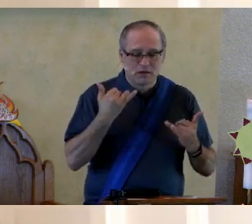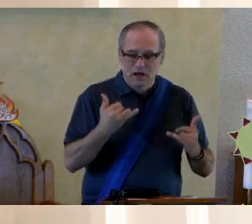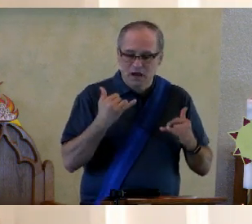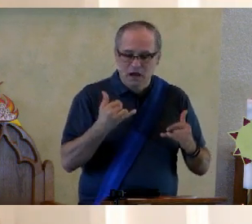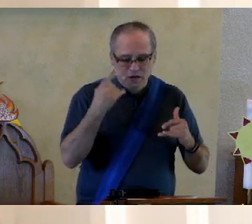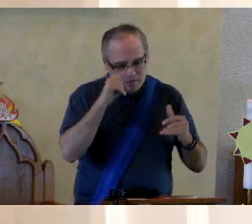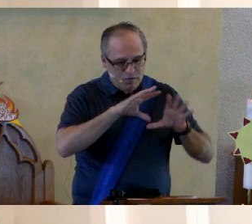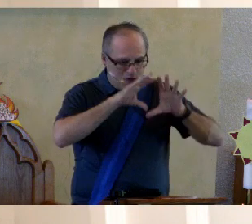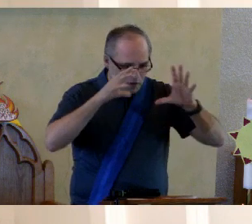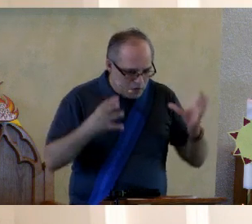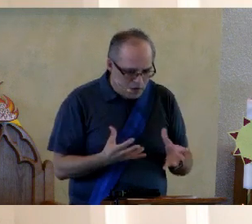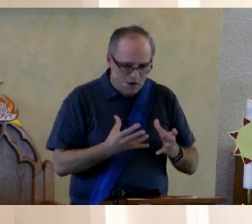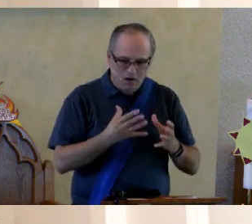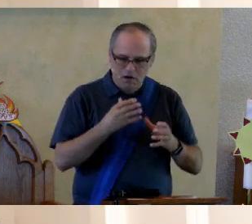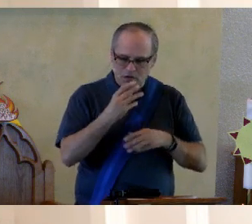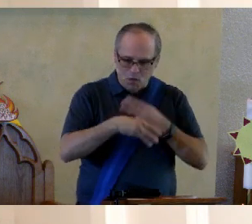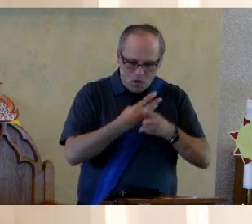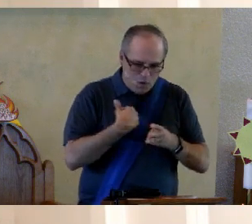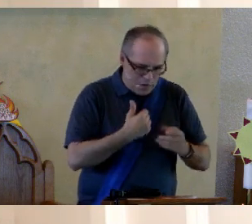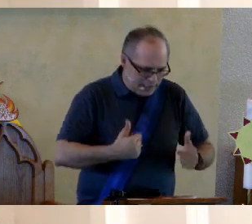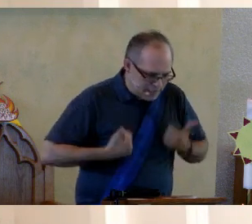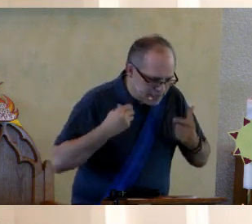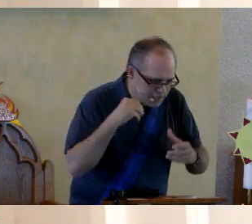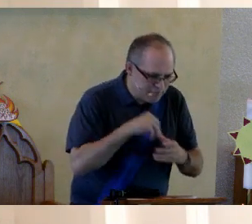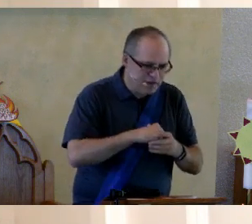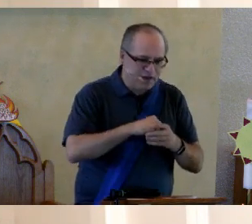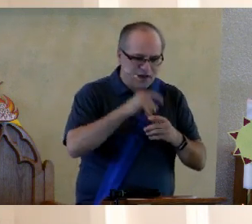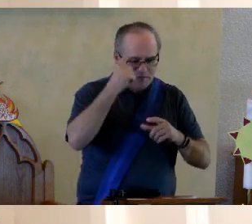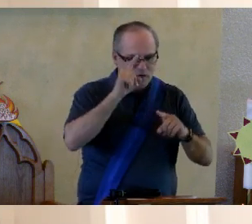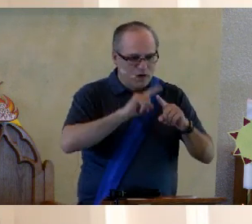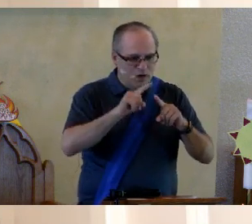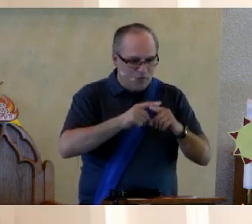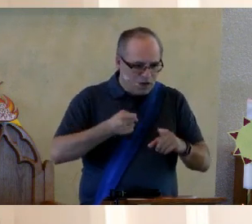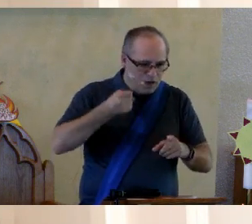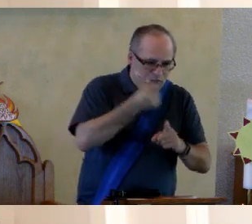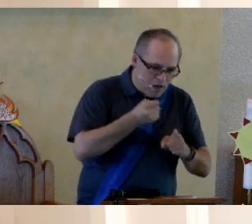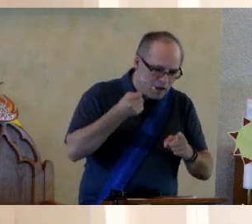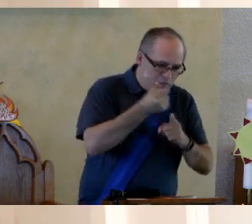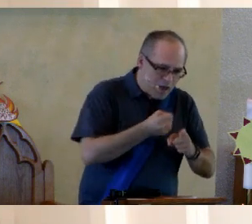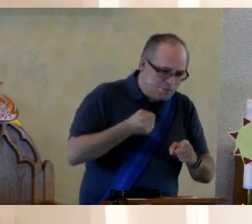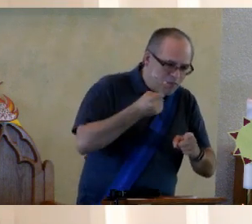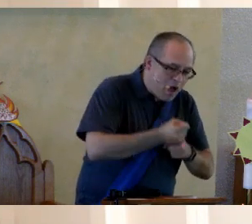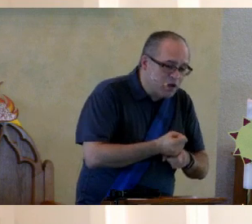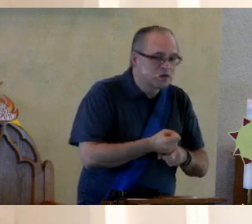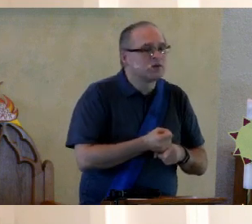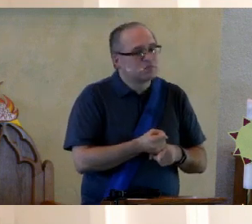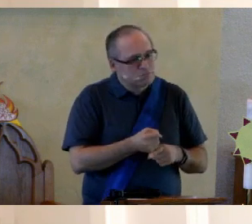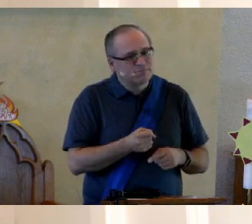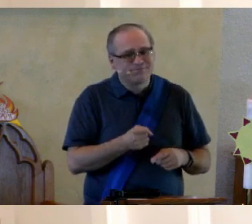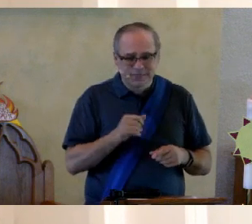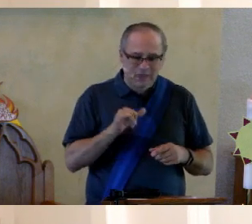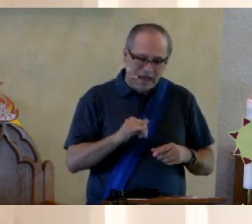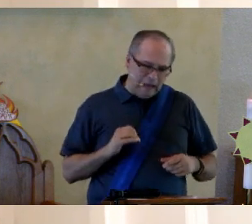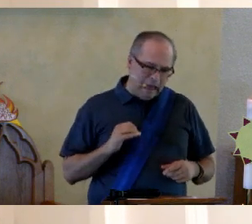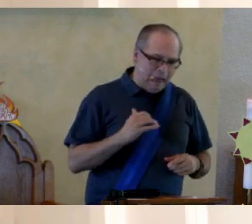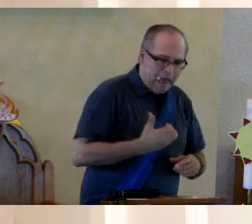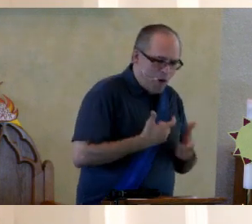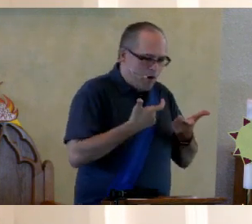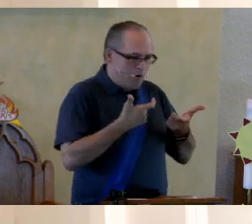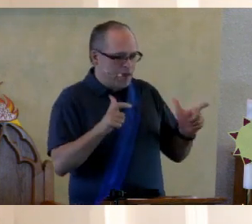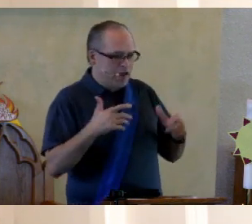and economic climate that we've now found ourselves in is our big fish. It has swallowed up our distractions